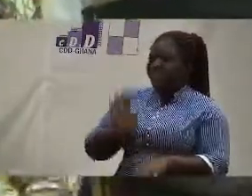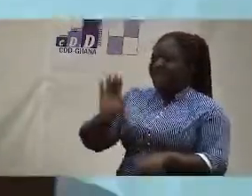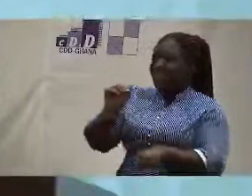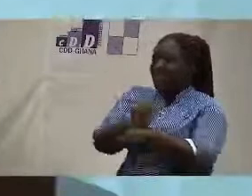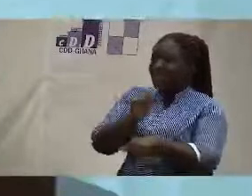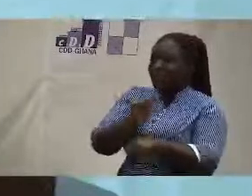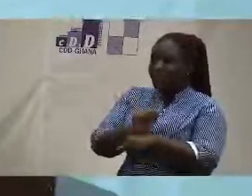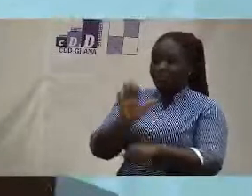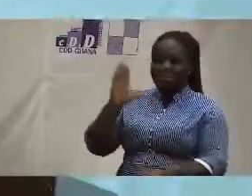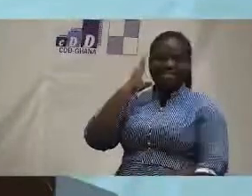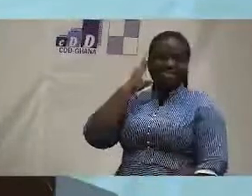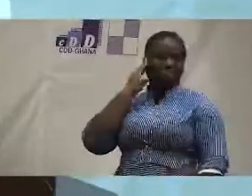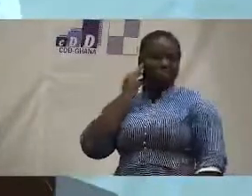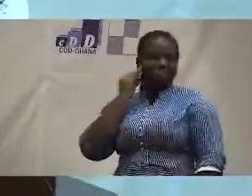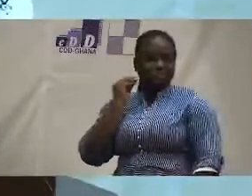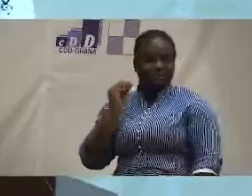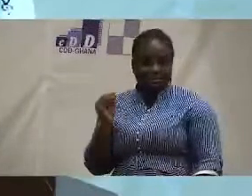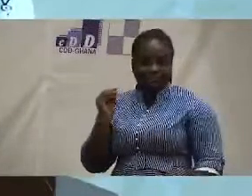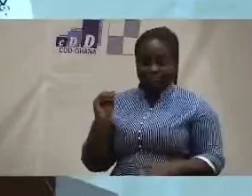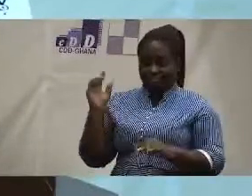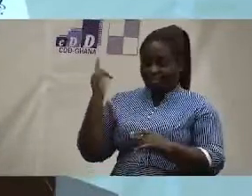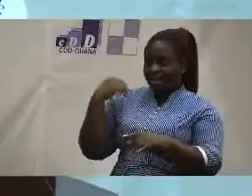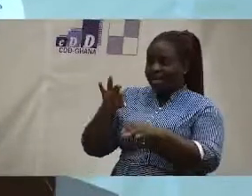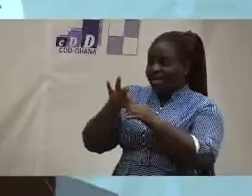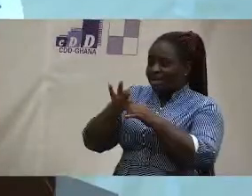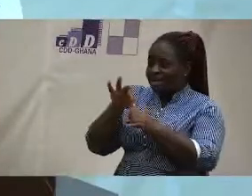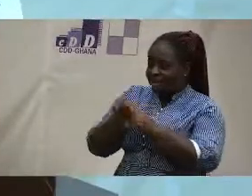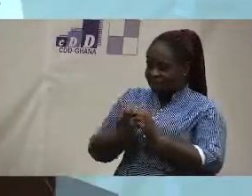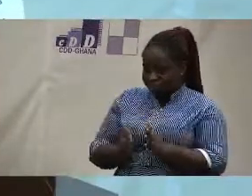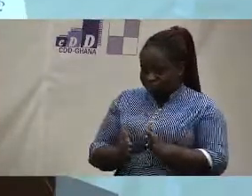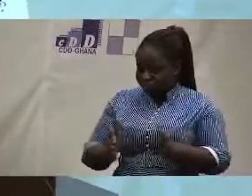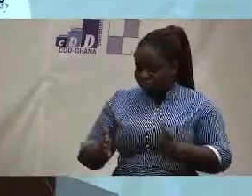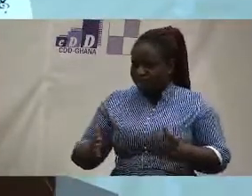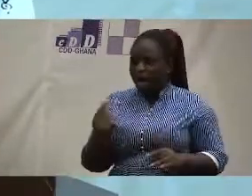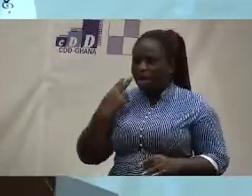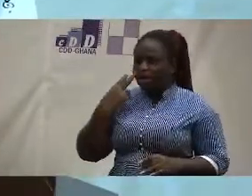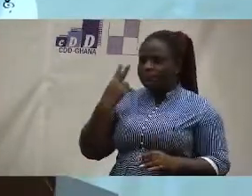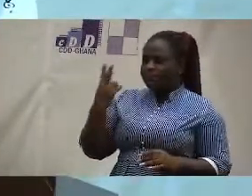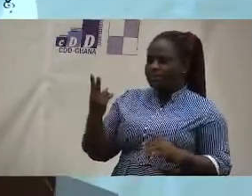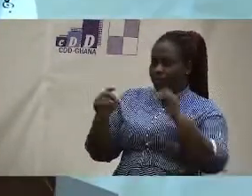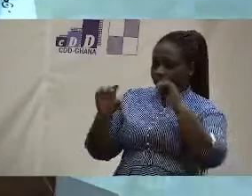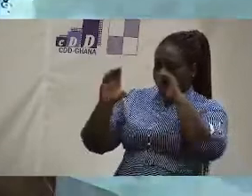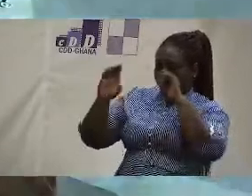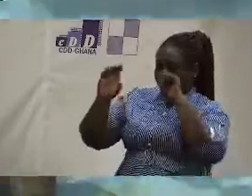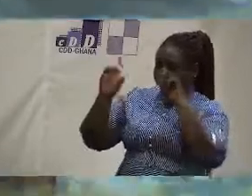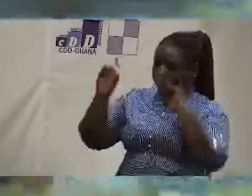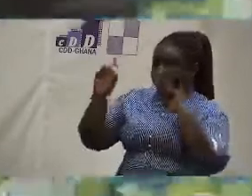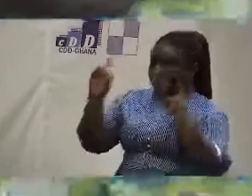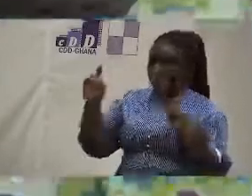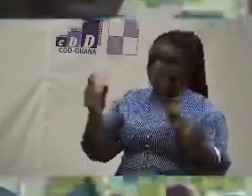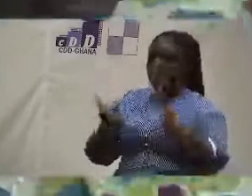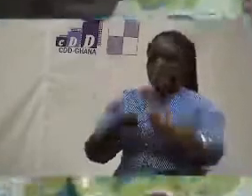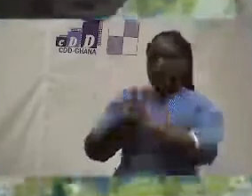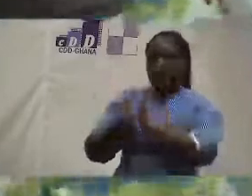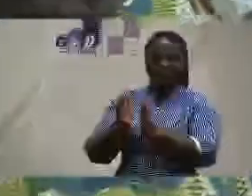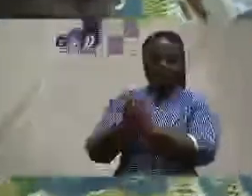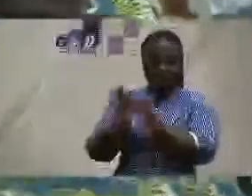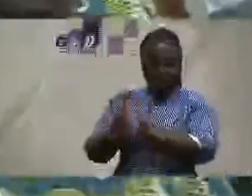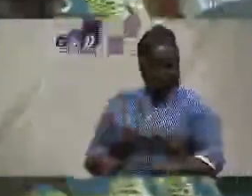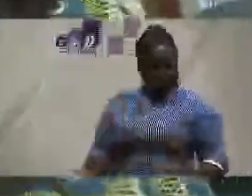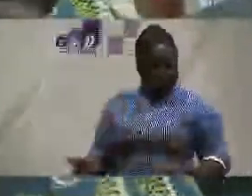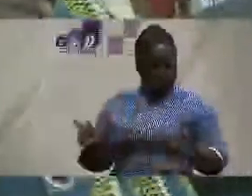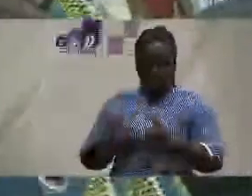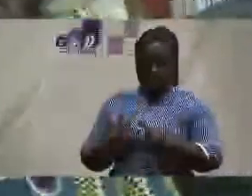wealth of experience in the election landscape has seen the CDD become a valued partner